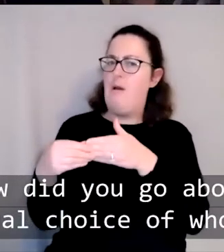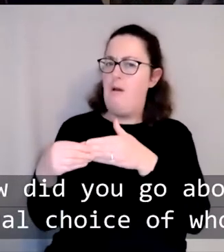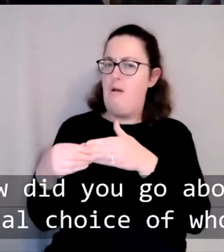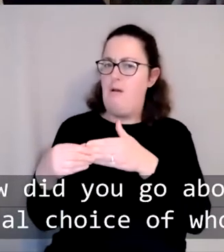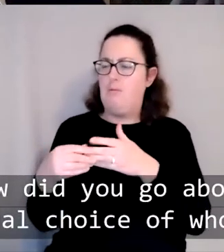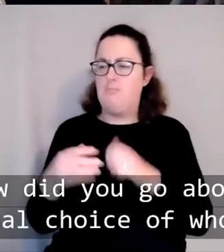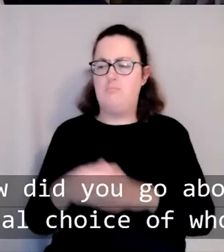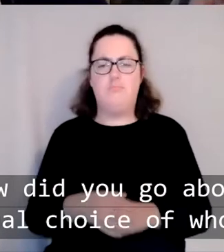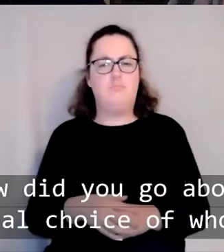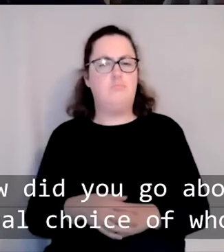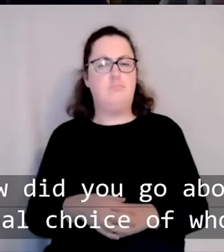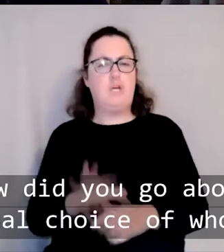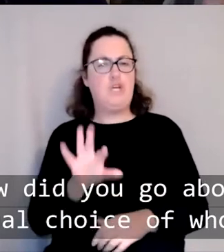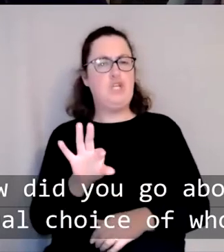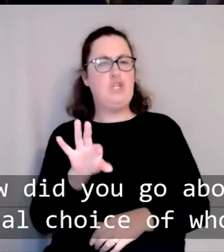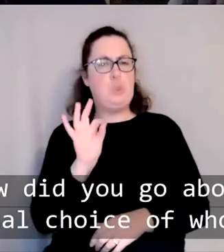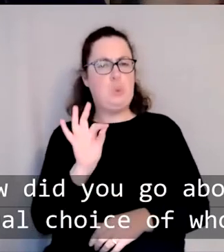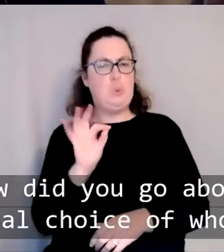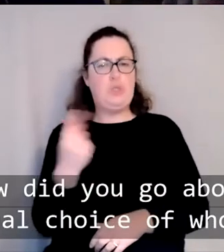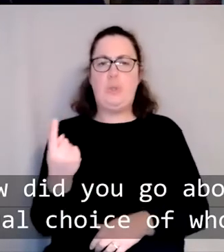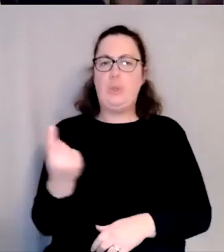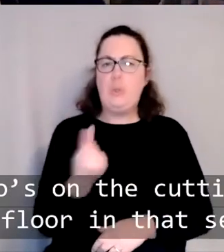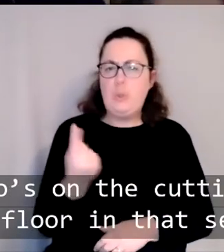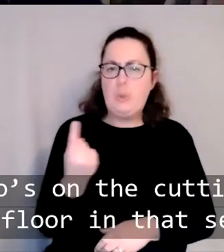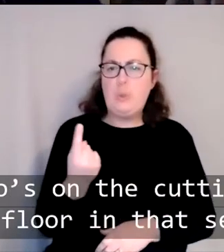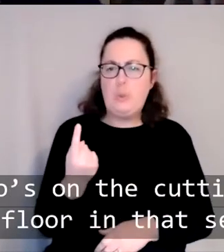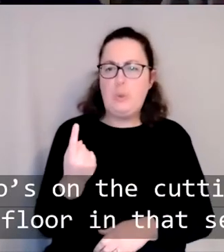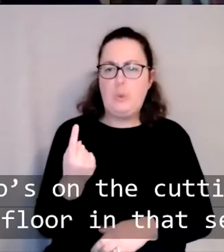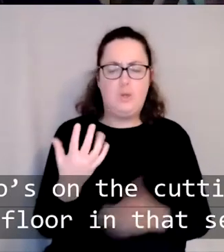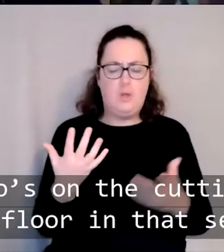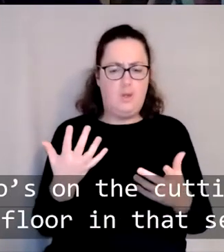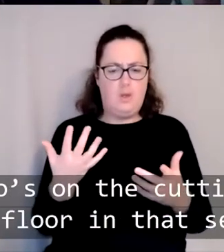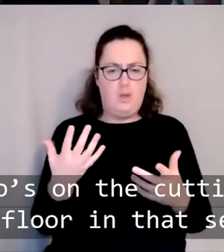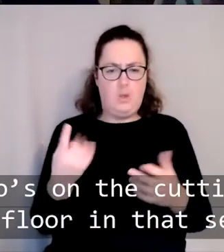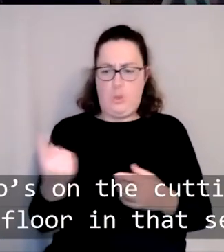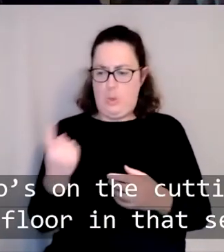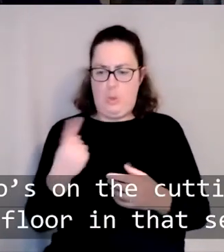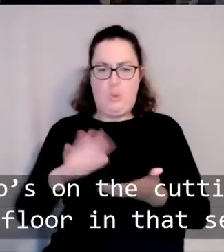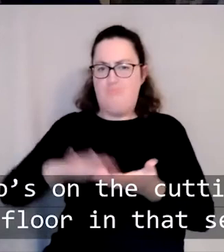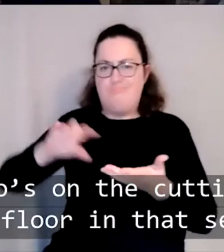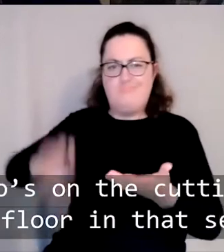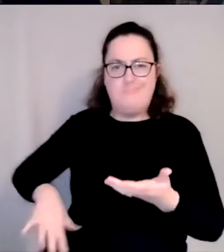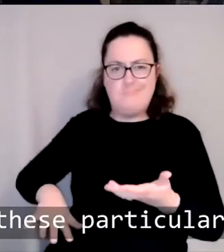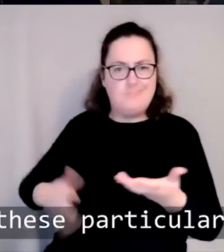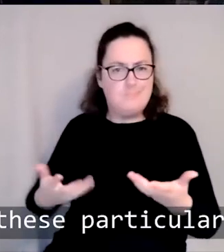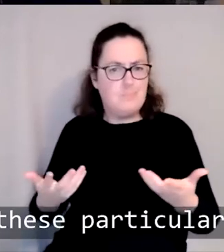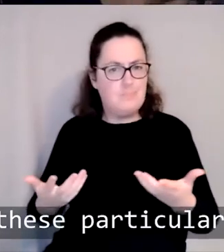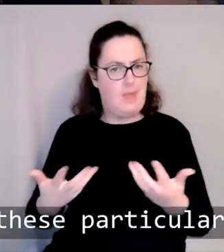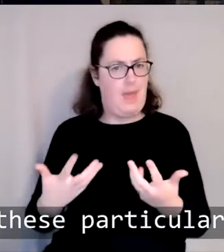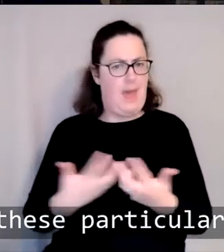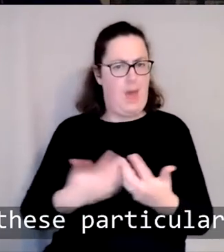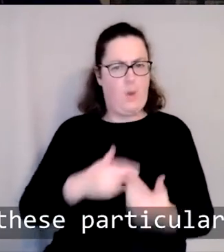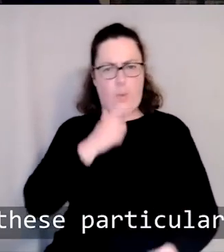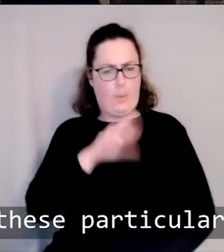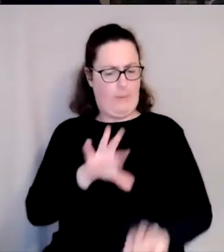How did you go about the actual choice of who versus who made, who's on the cutting room floor in that sense, and why